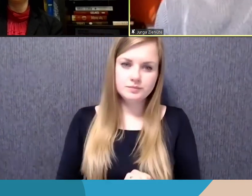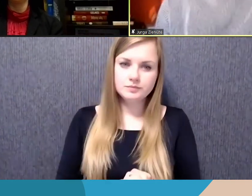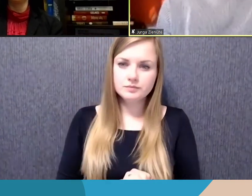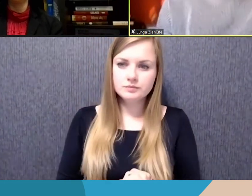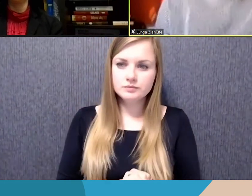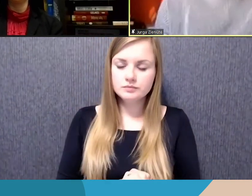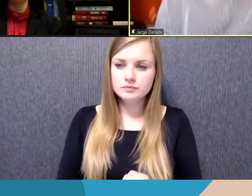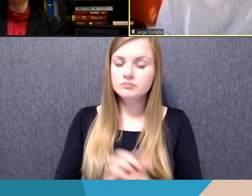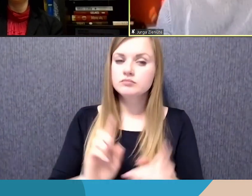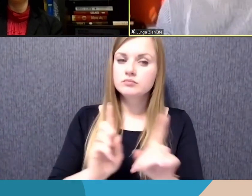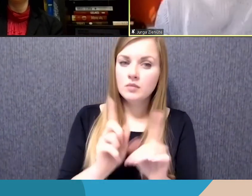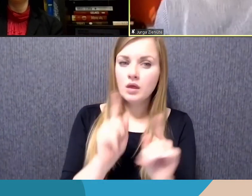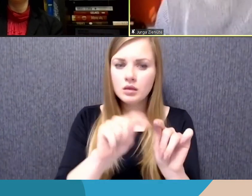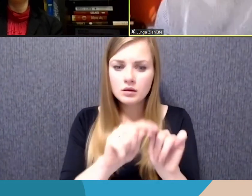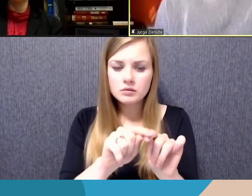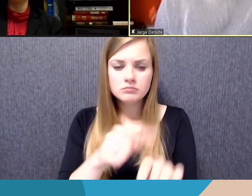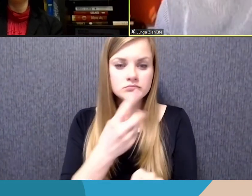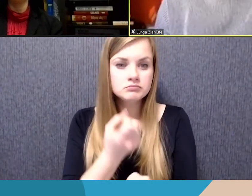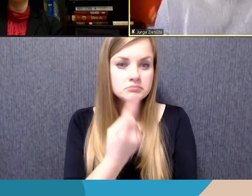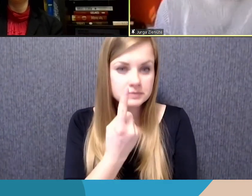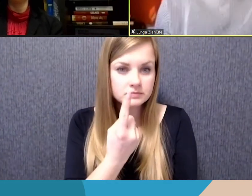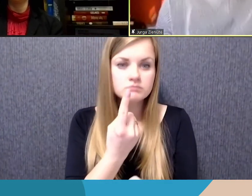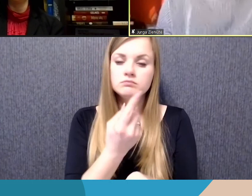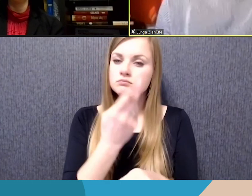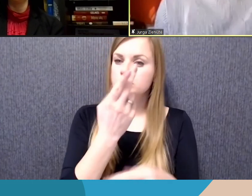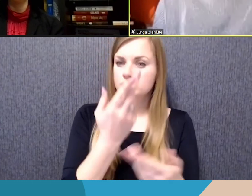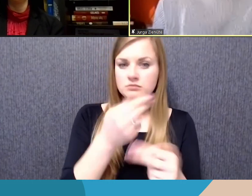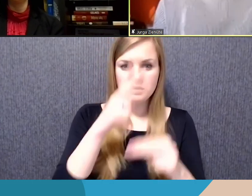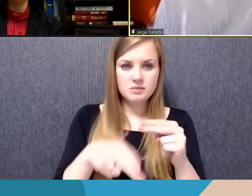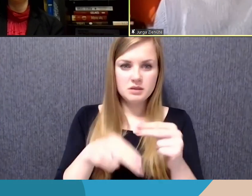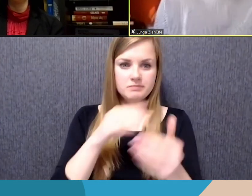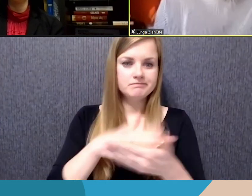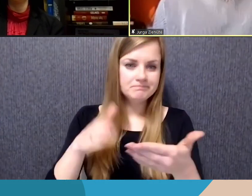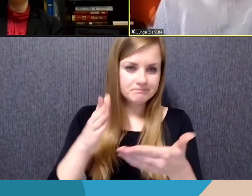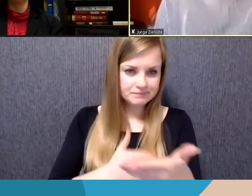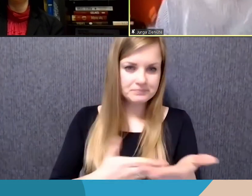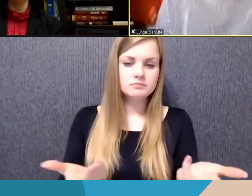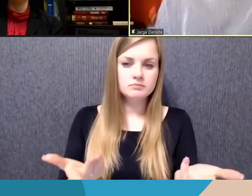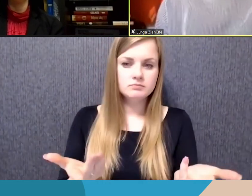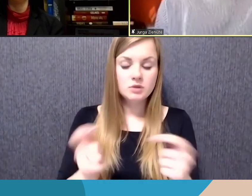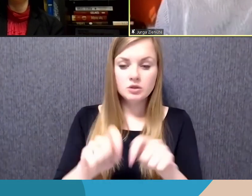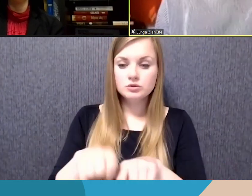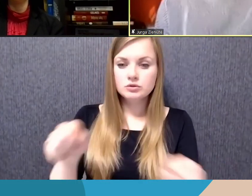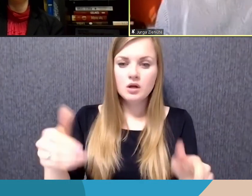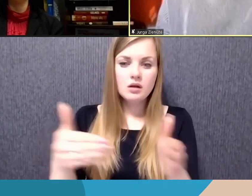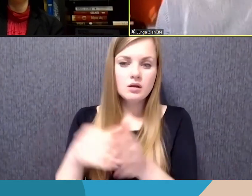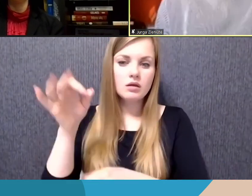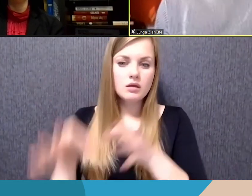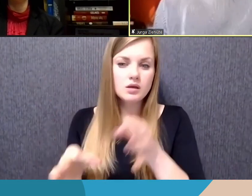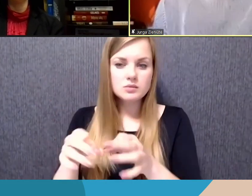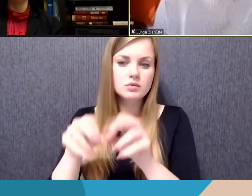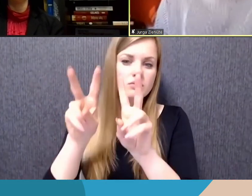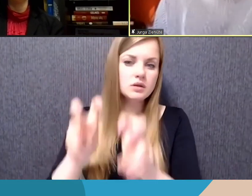prosecutors general have checked through similar cases that they had before, and indeed